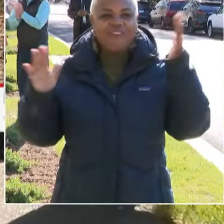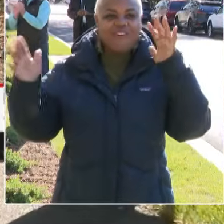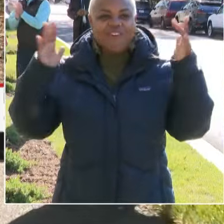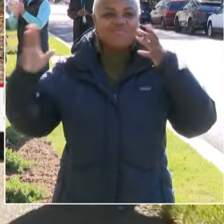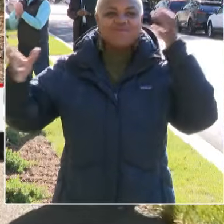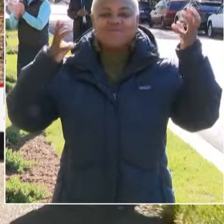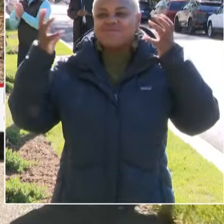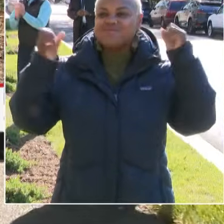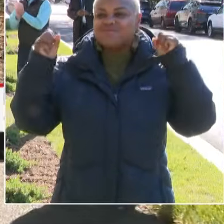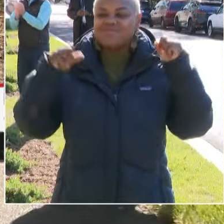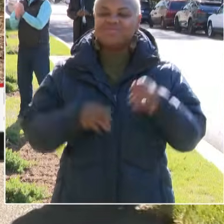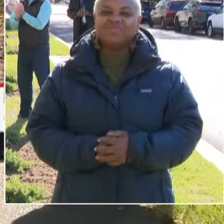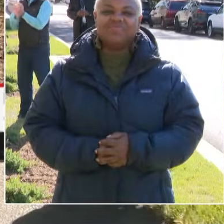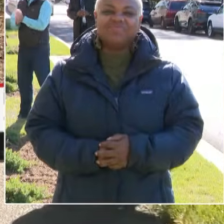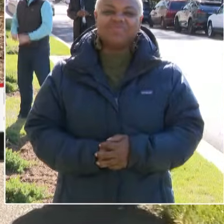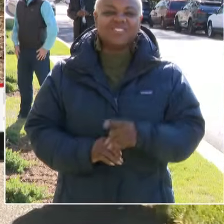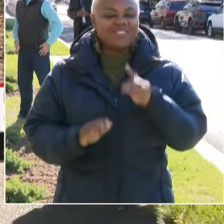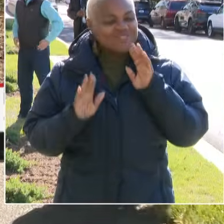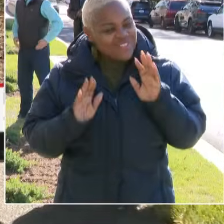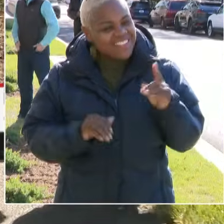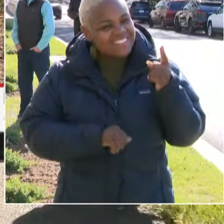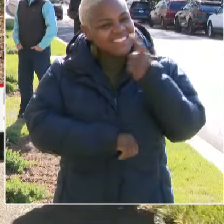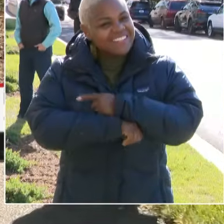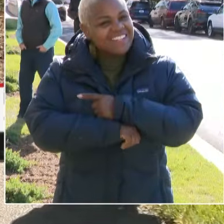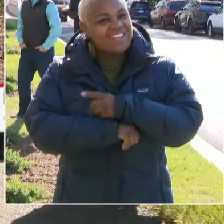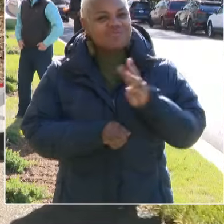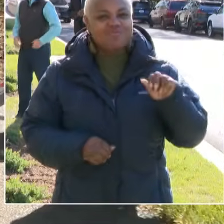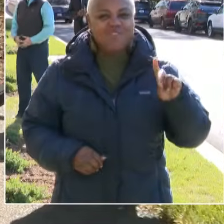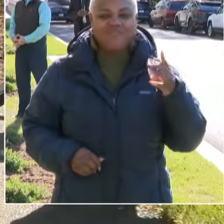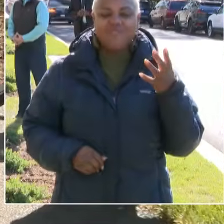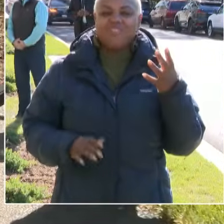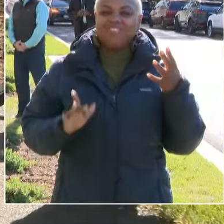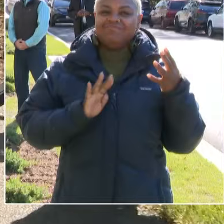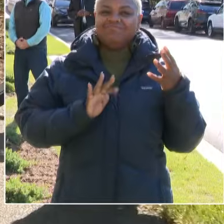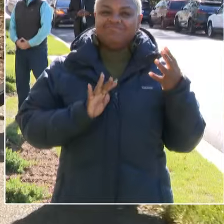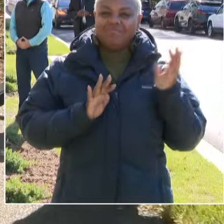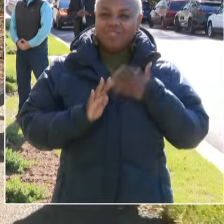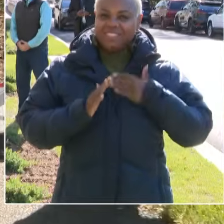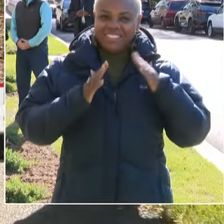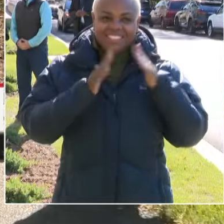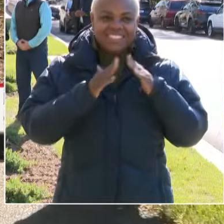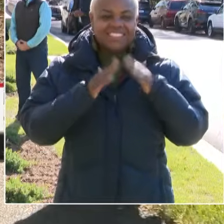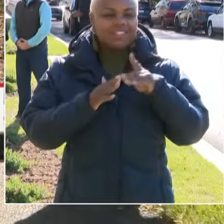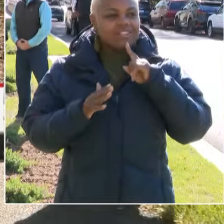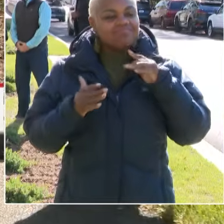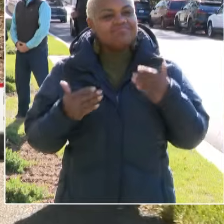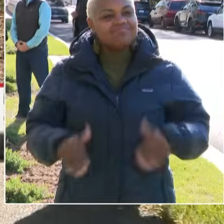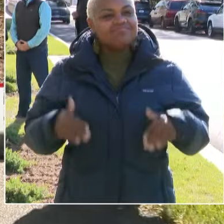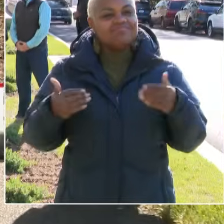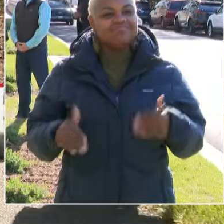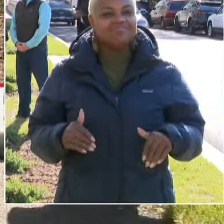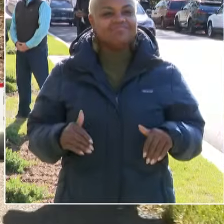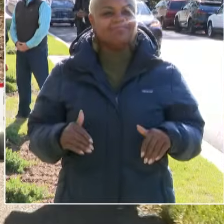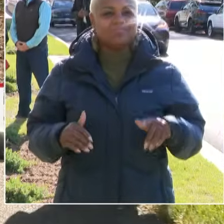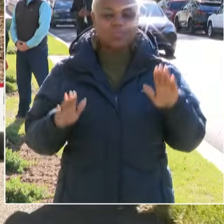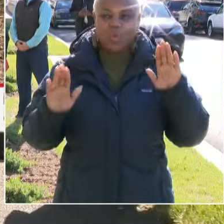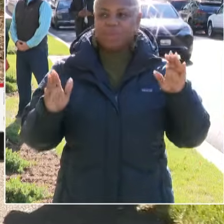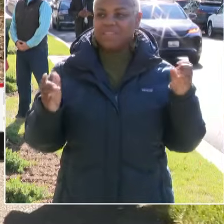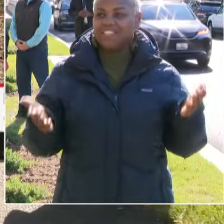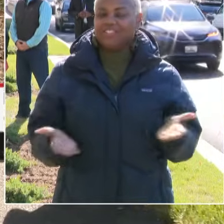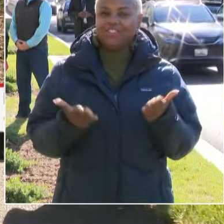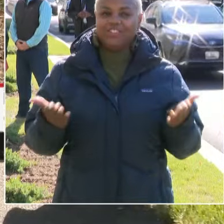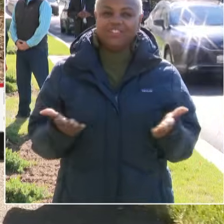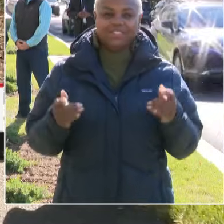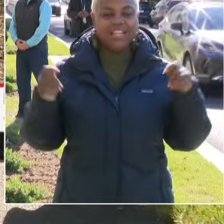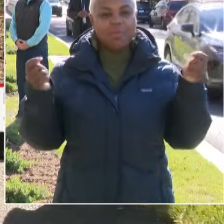It's a great day for Ward 4. It is a great day for our city. It is wonderful to be here to celebrate the opening of this